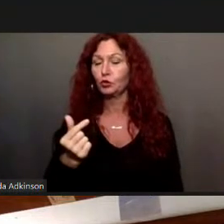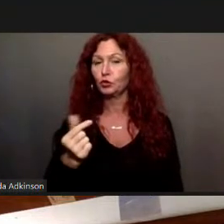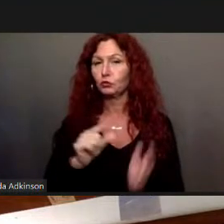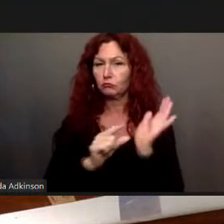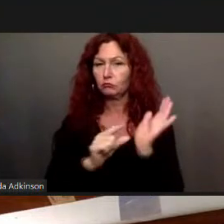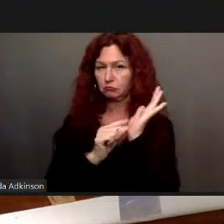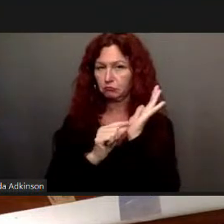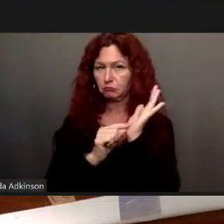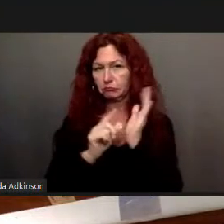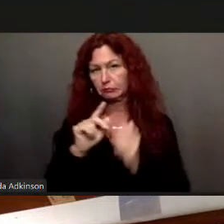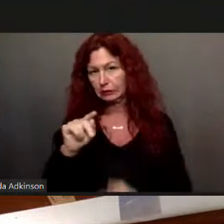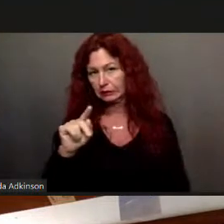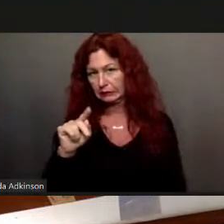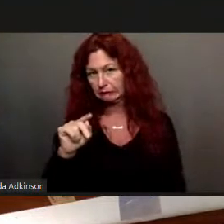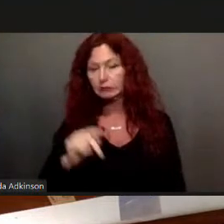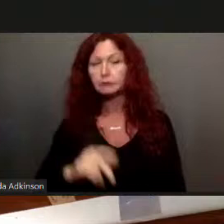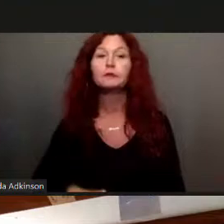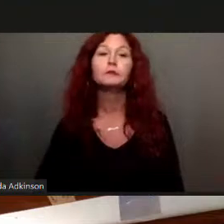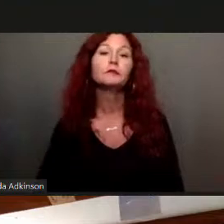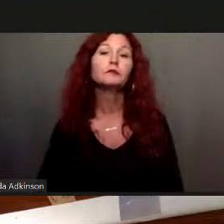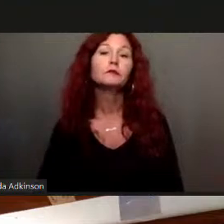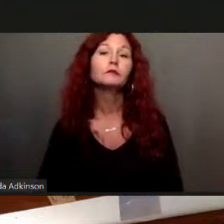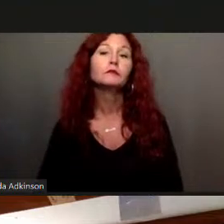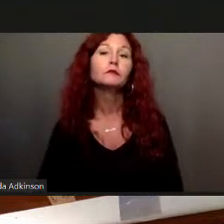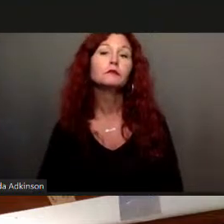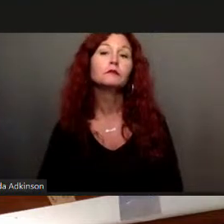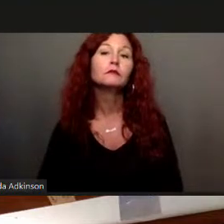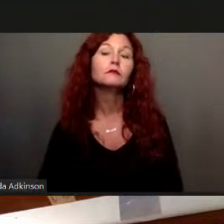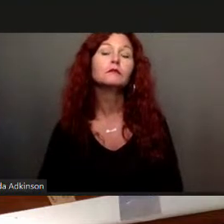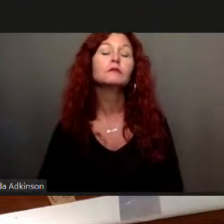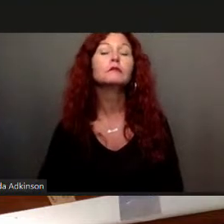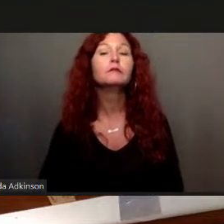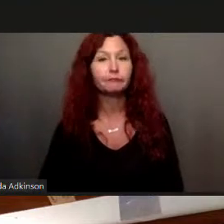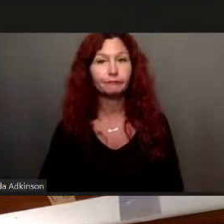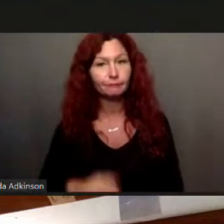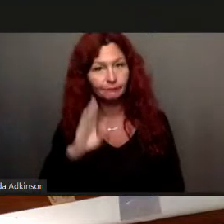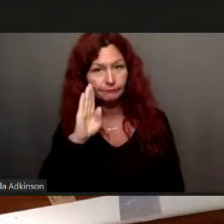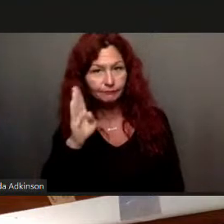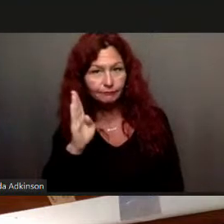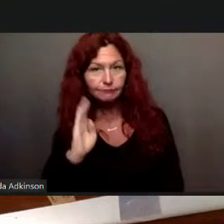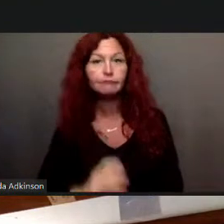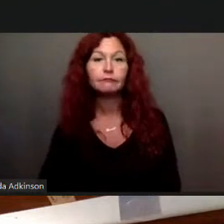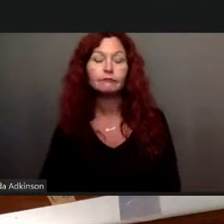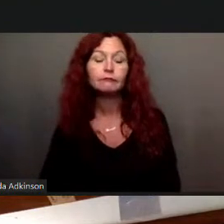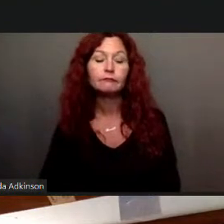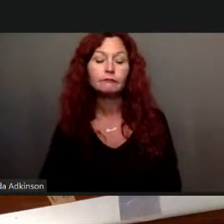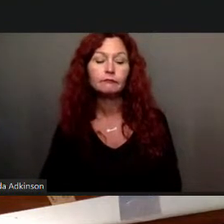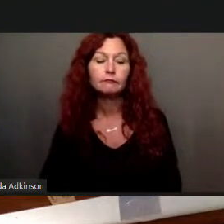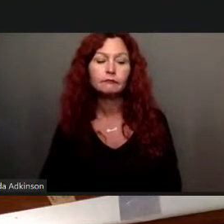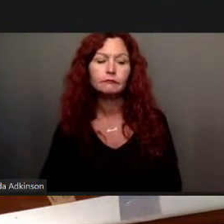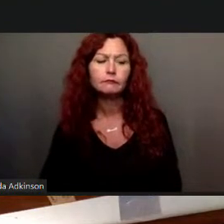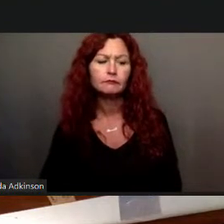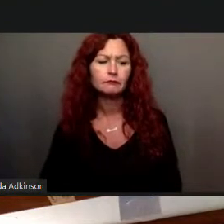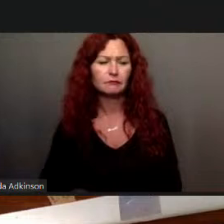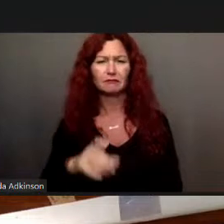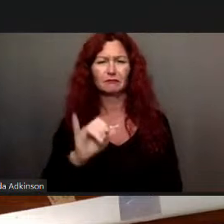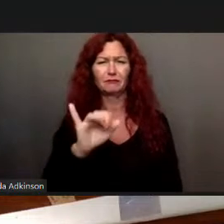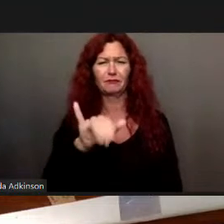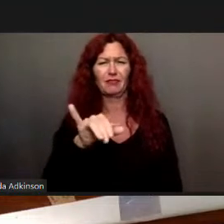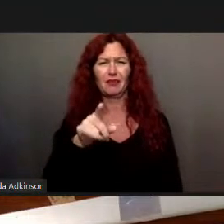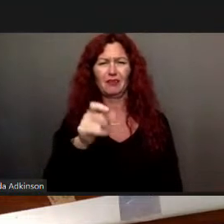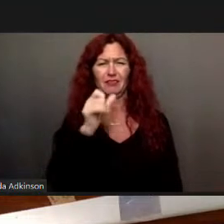Can y'all hear me? Yes. So, Mayor, can you clarify this thing about getting fined if you're not